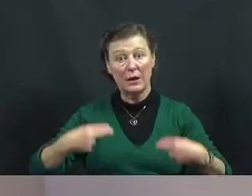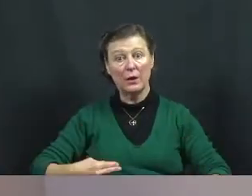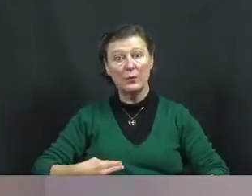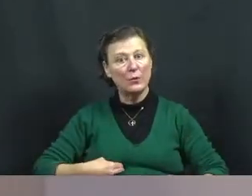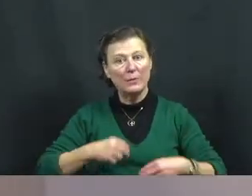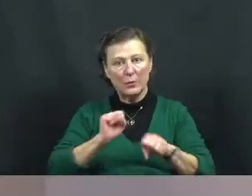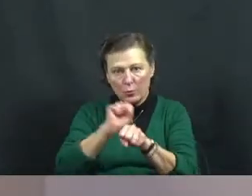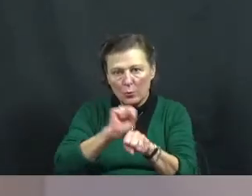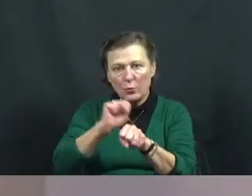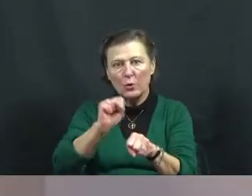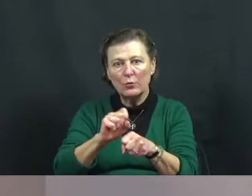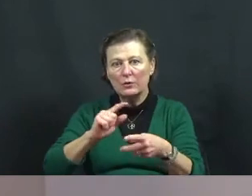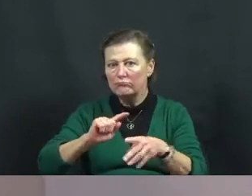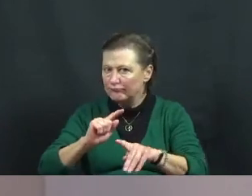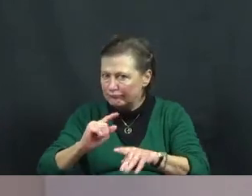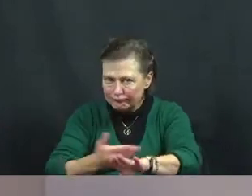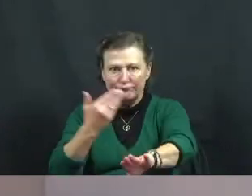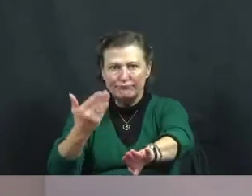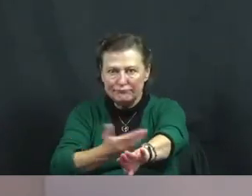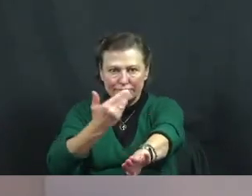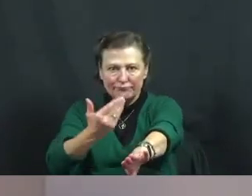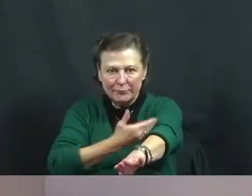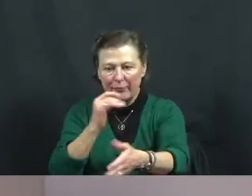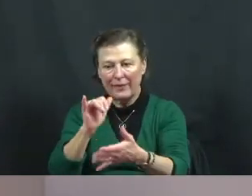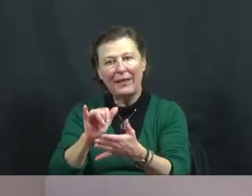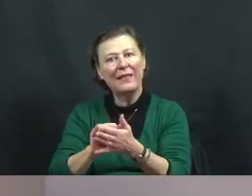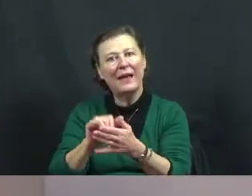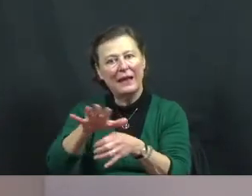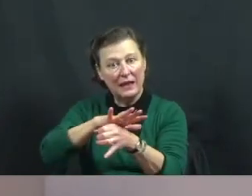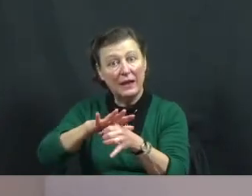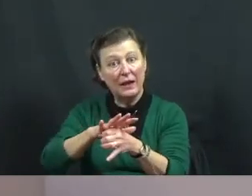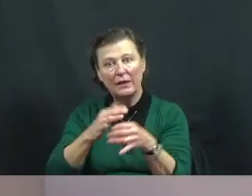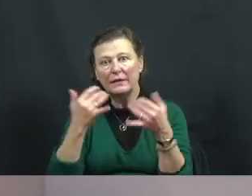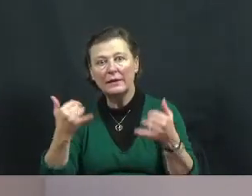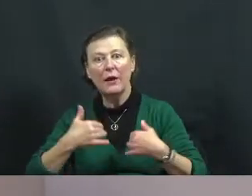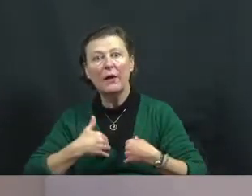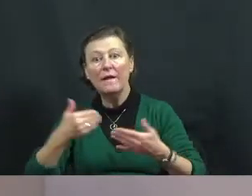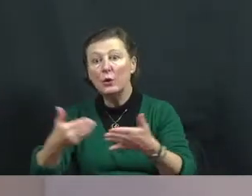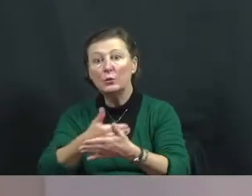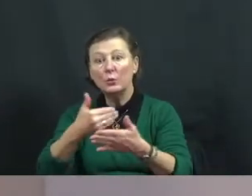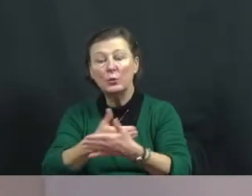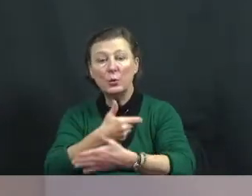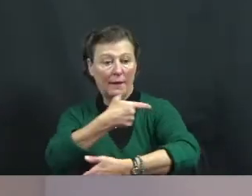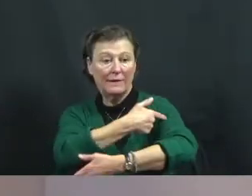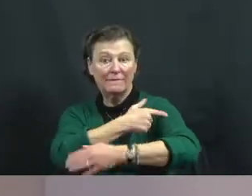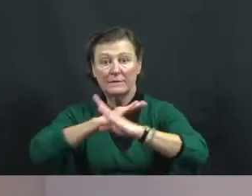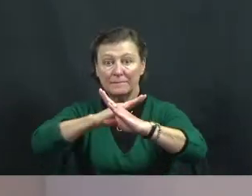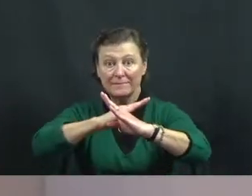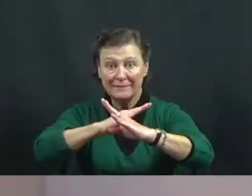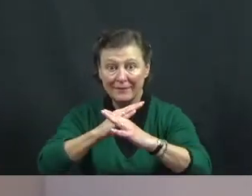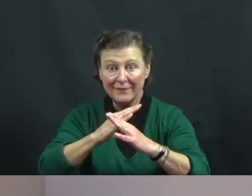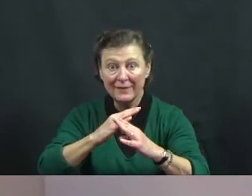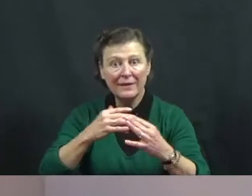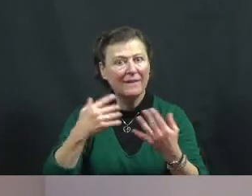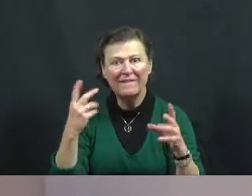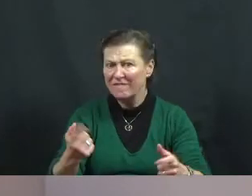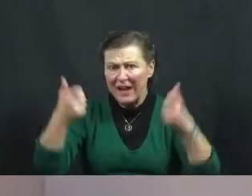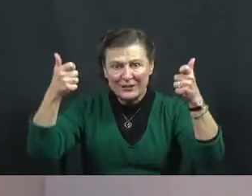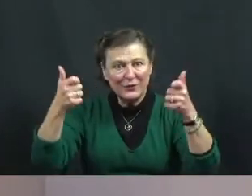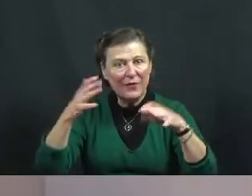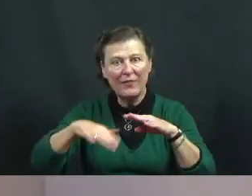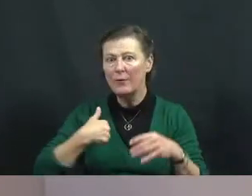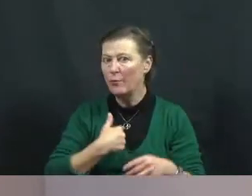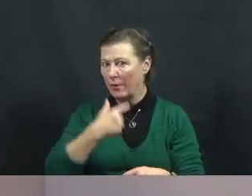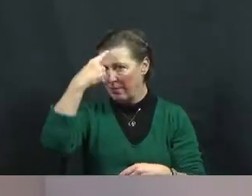areas. We now have new vaccines coming, created in faster time than was even thought possible just a